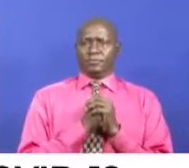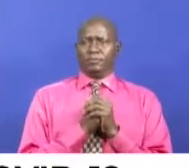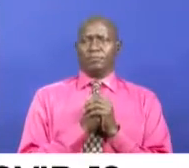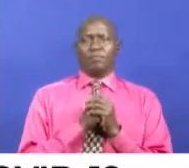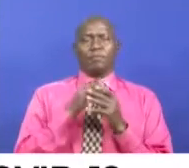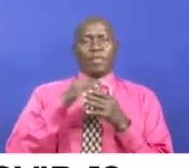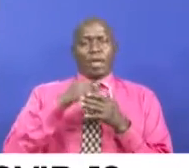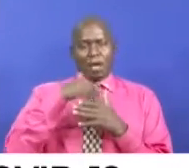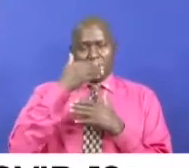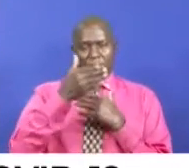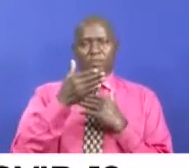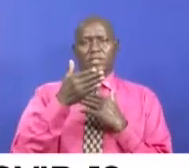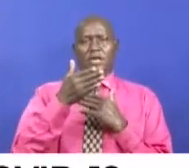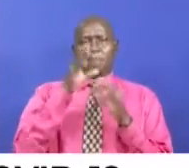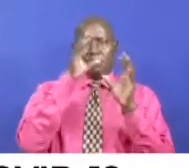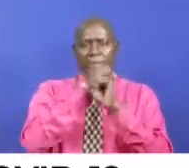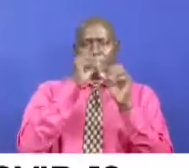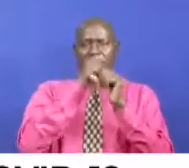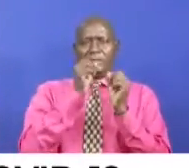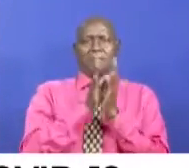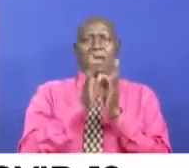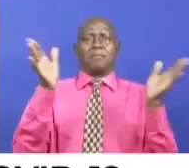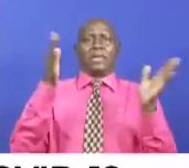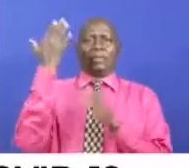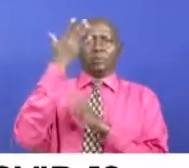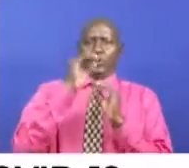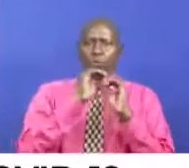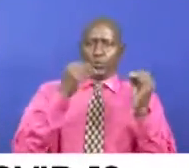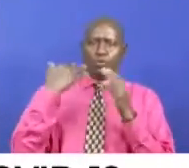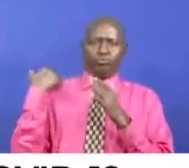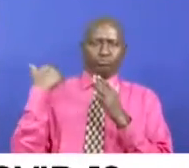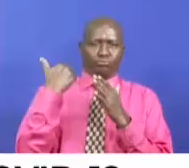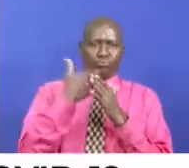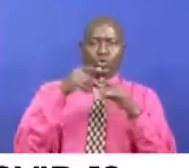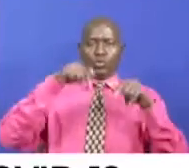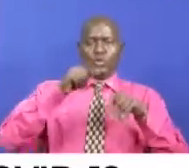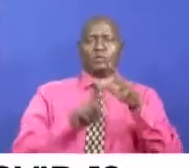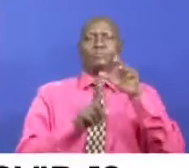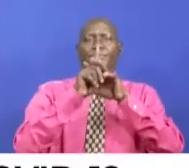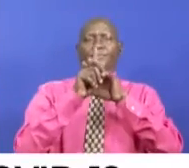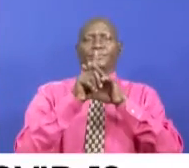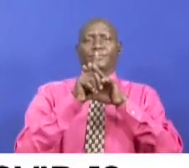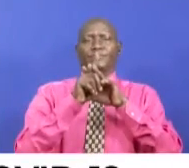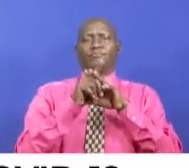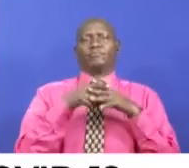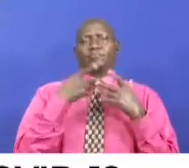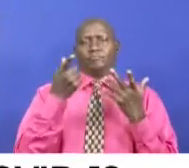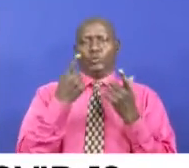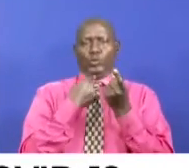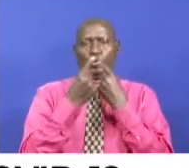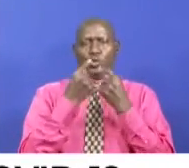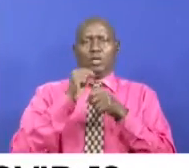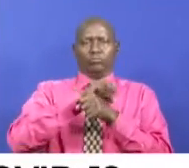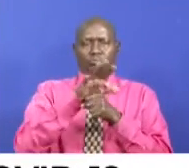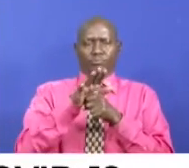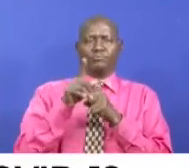going missing in the public limelight for some time, Deputy President William Ruto has finally resurfaced and broken his silence on COVID-19